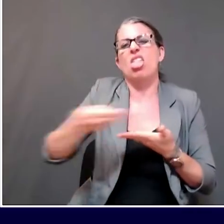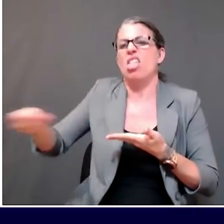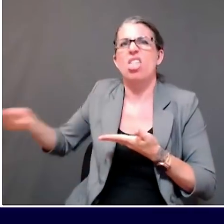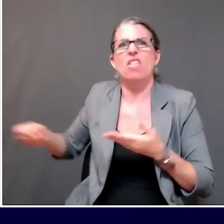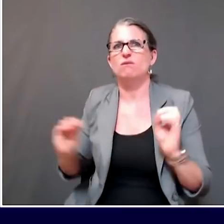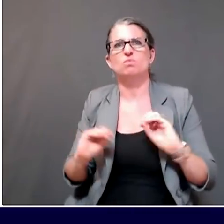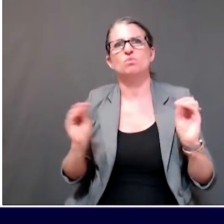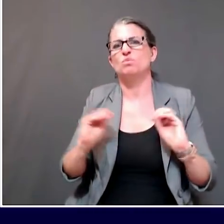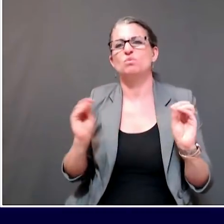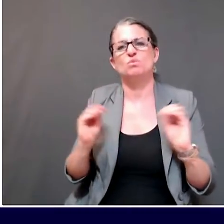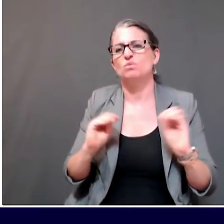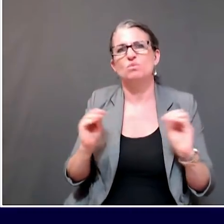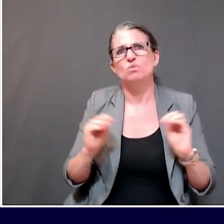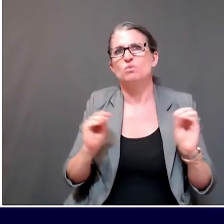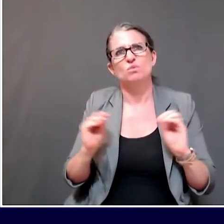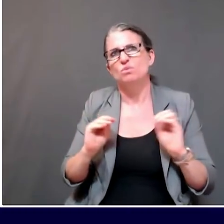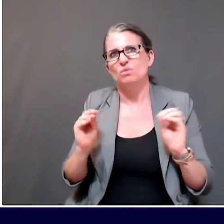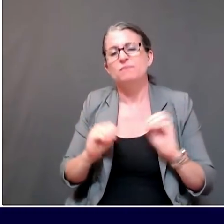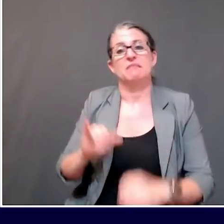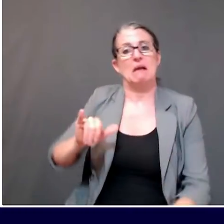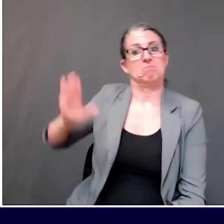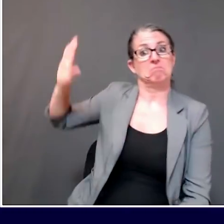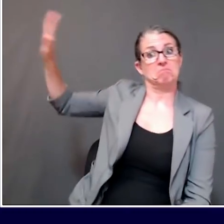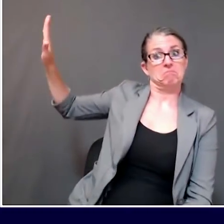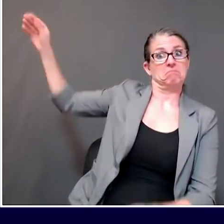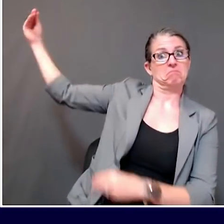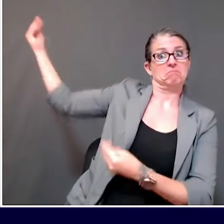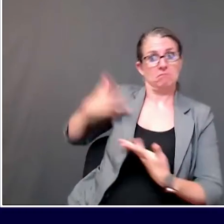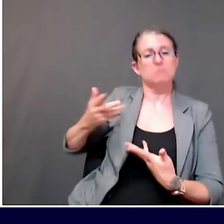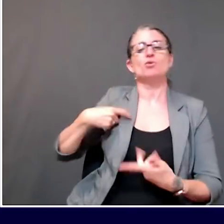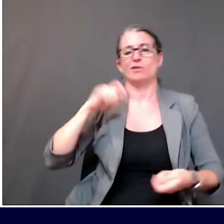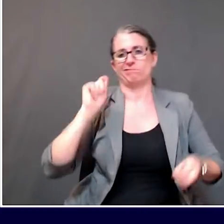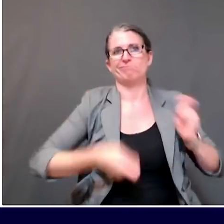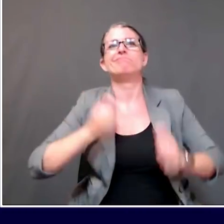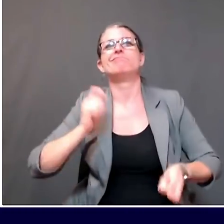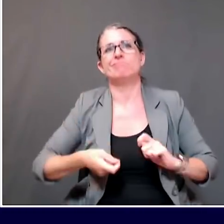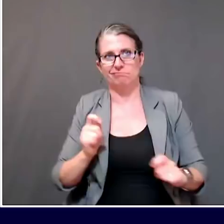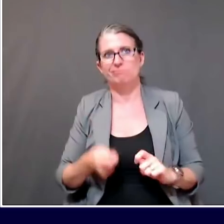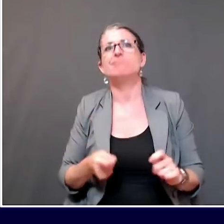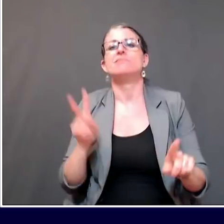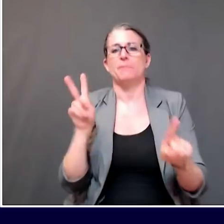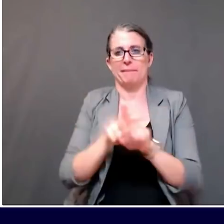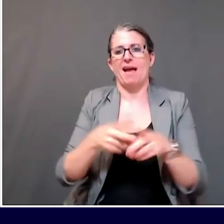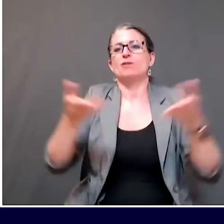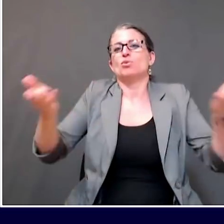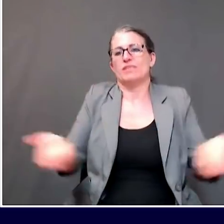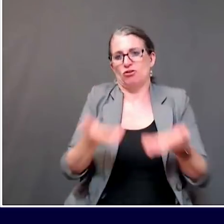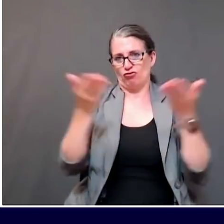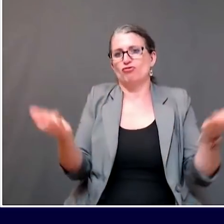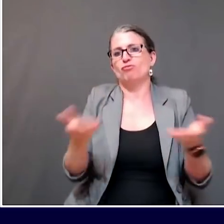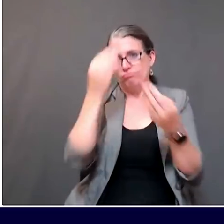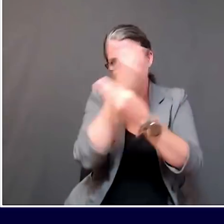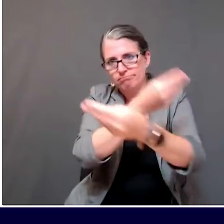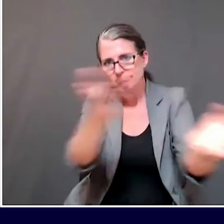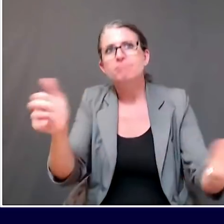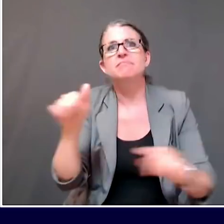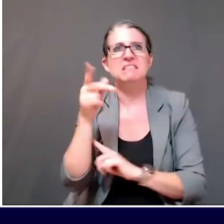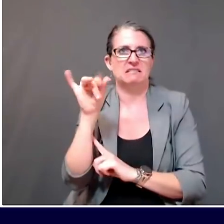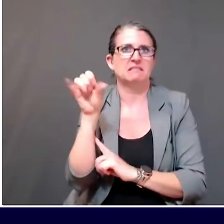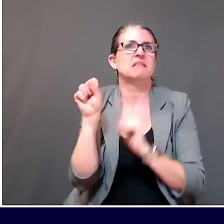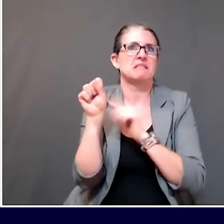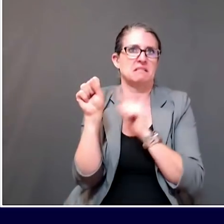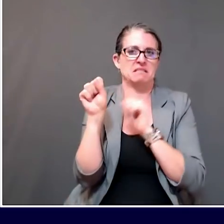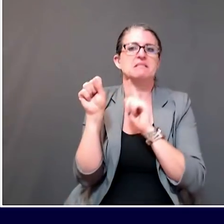our contact tracing and case investigators so they can reflect that information as they're interacting and checking in on confirmed